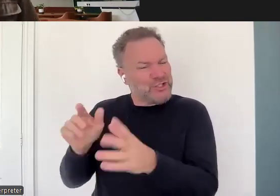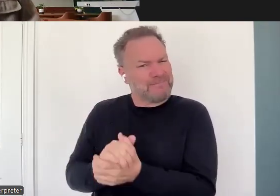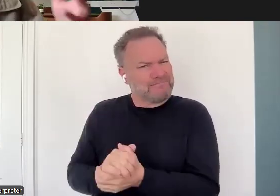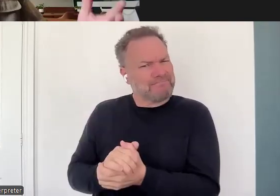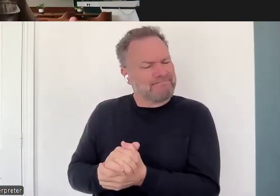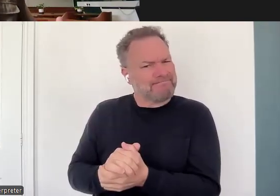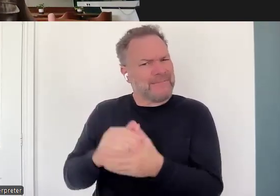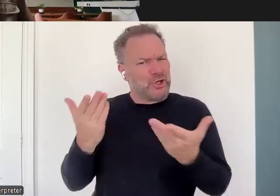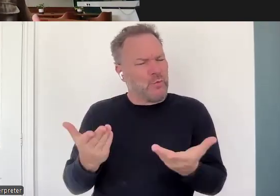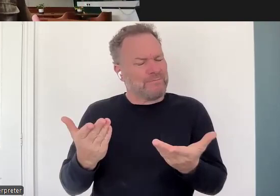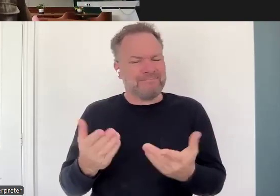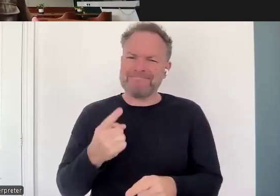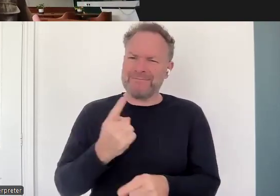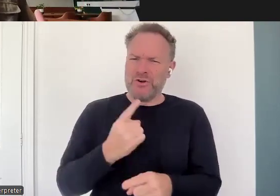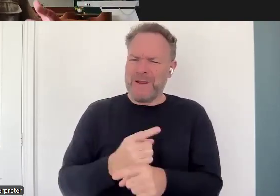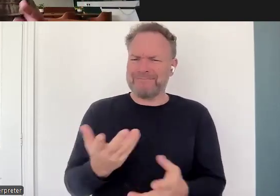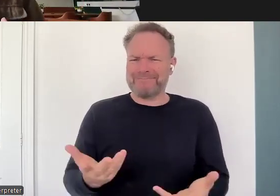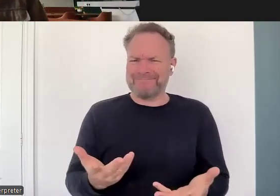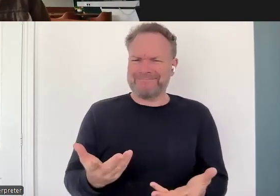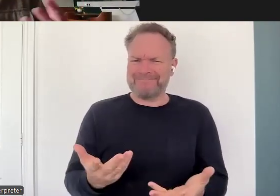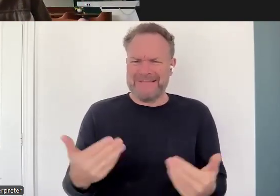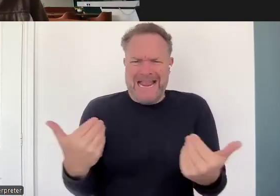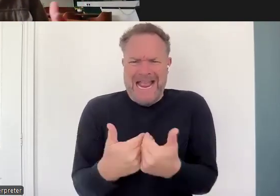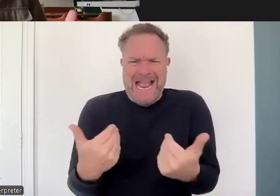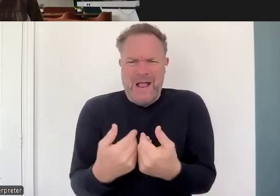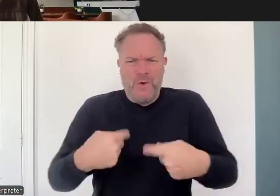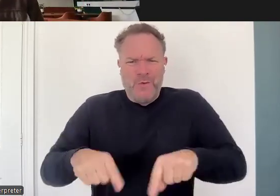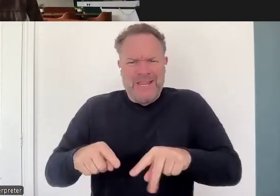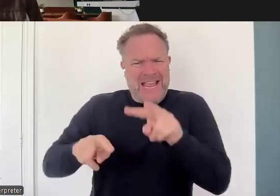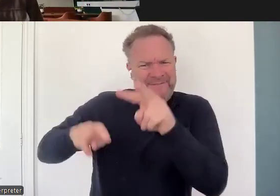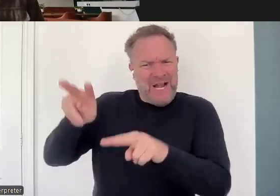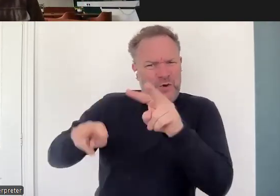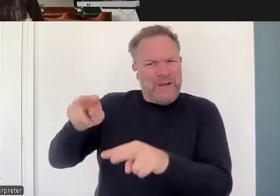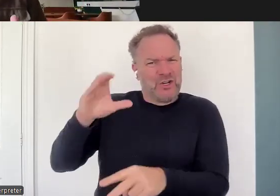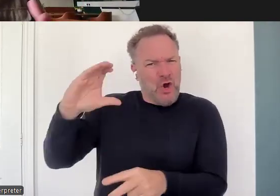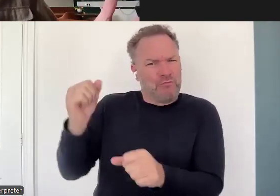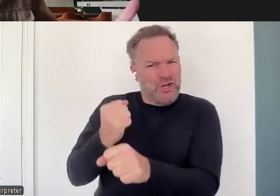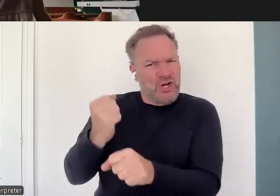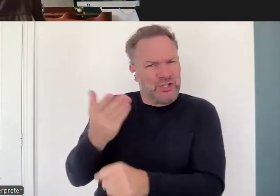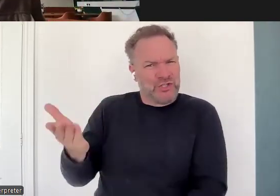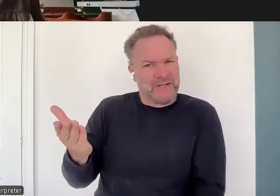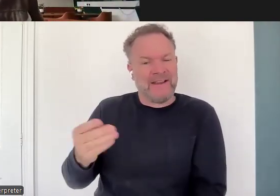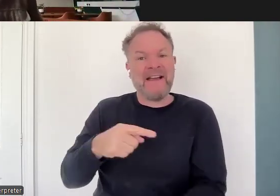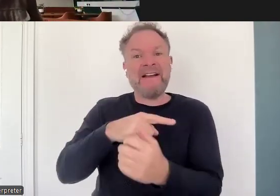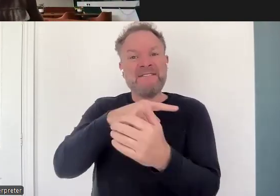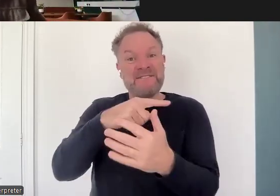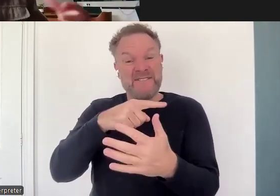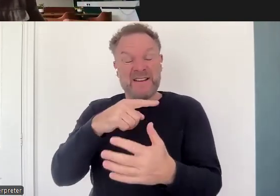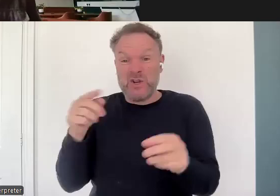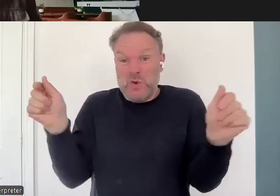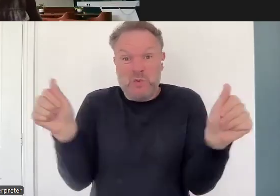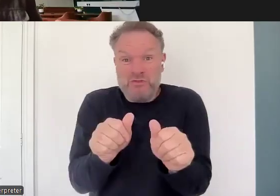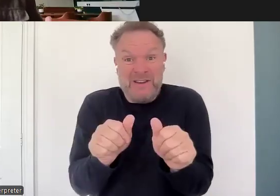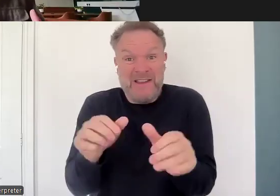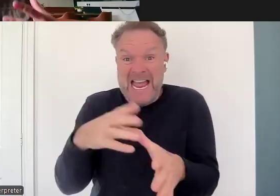So when it comes to the question of how we should evaluate co-production, the 5-second answer for me would be, well, we